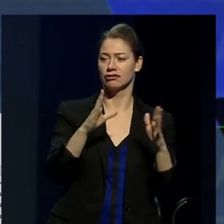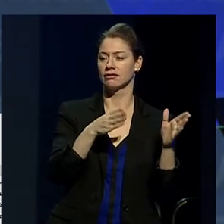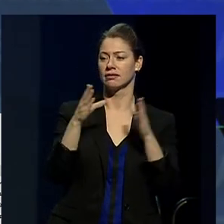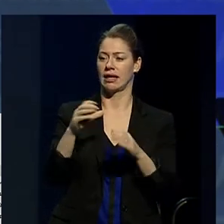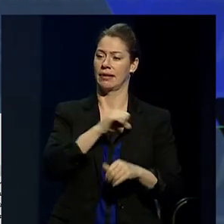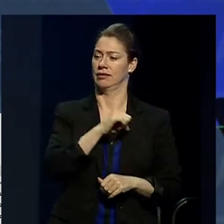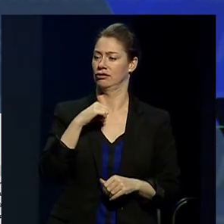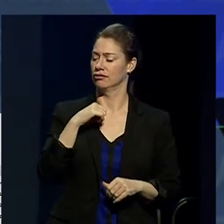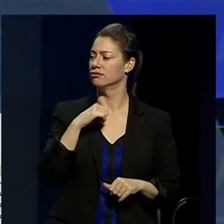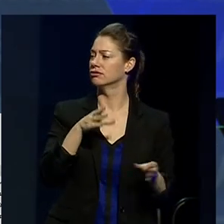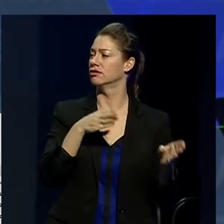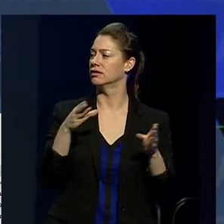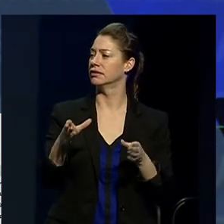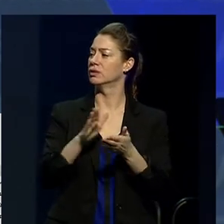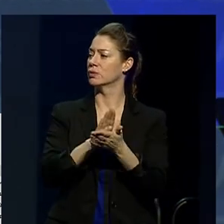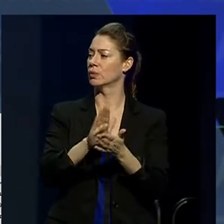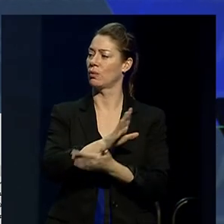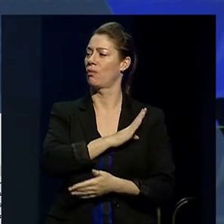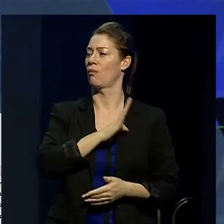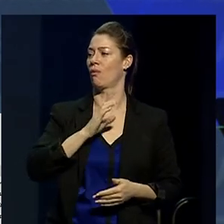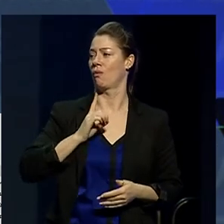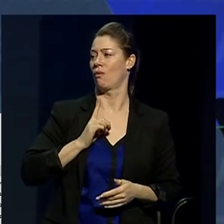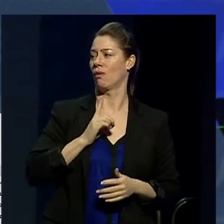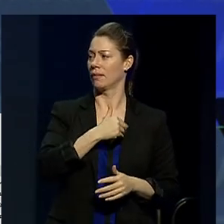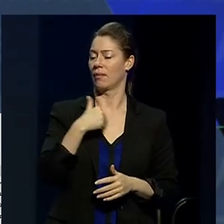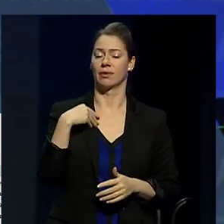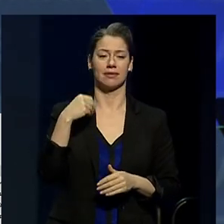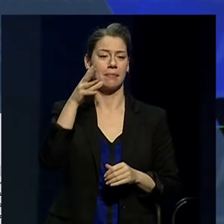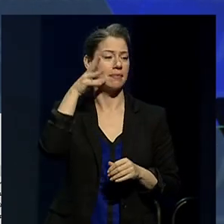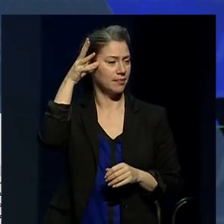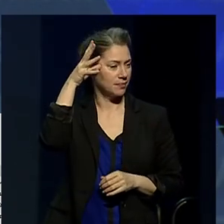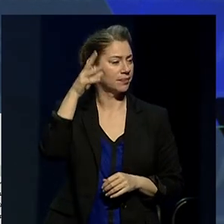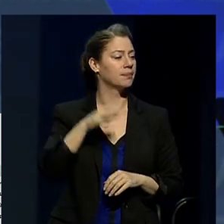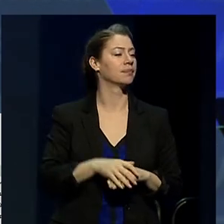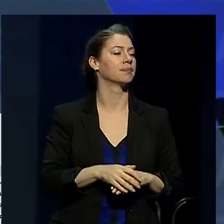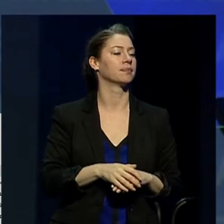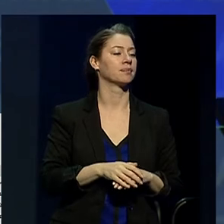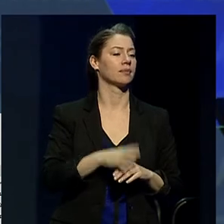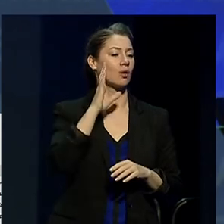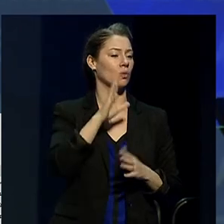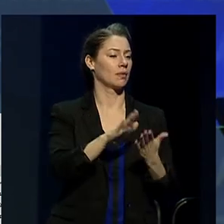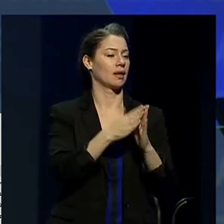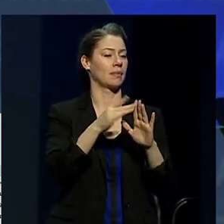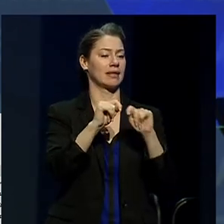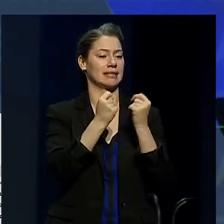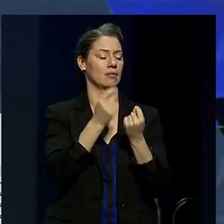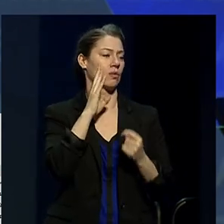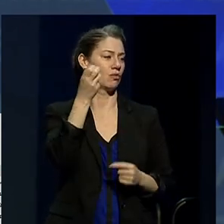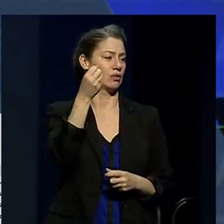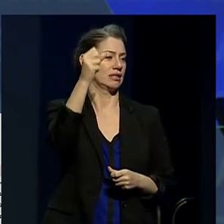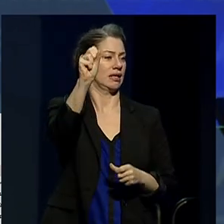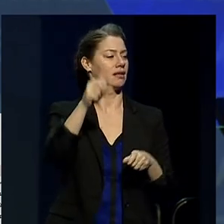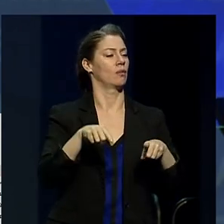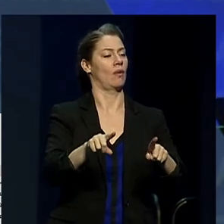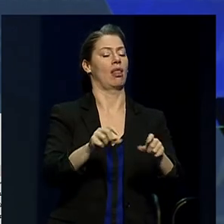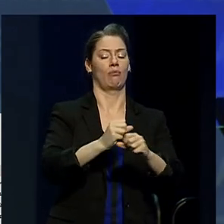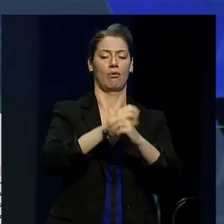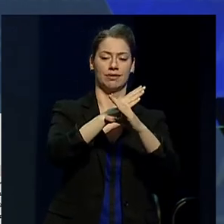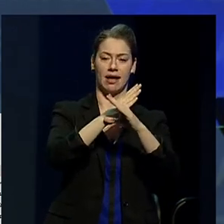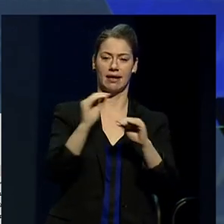staff, our school board members, and parents. Let's be the team that resists while protecting